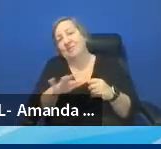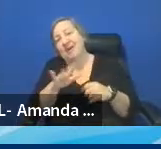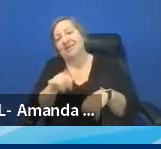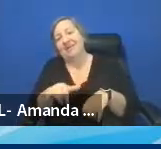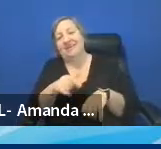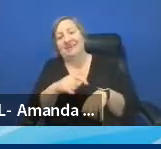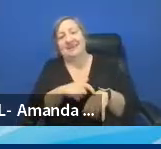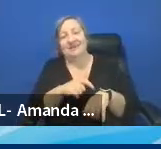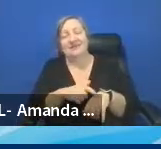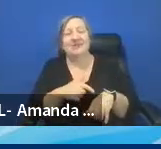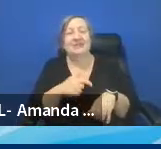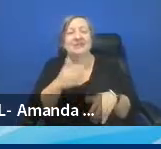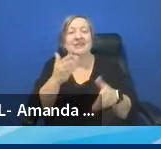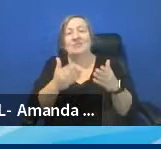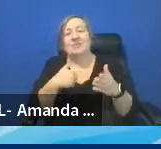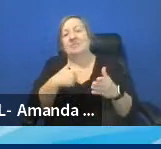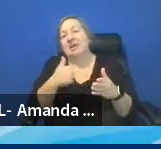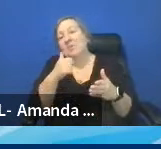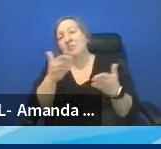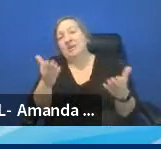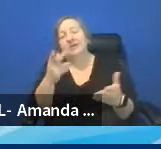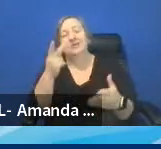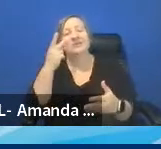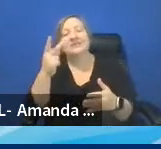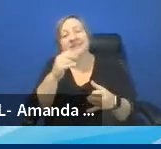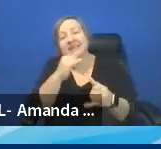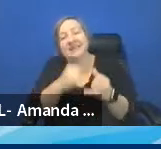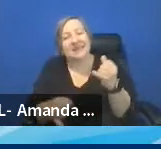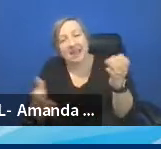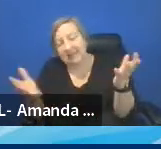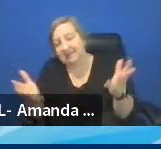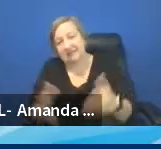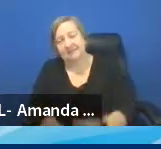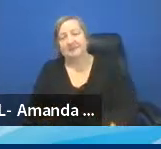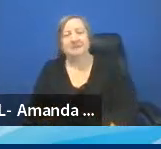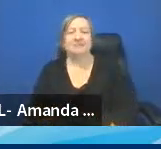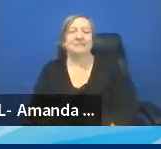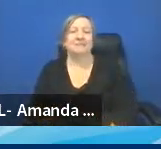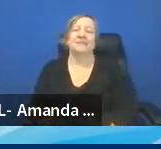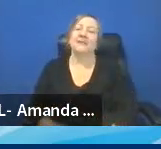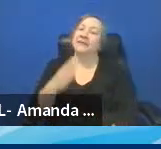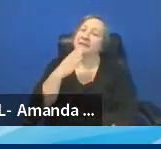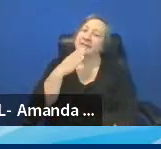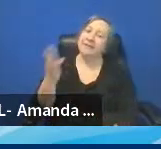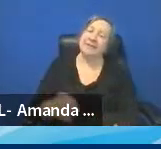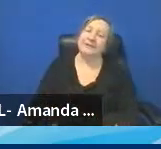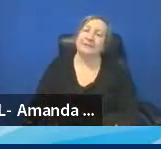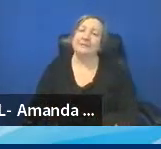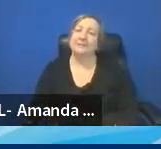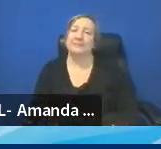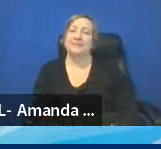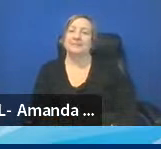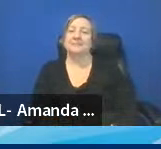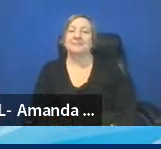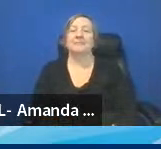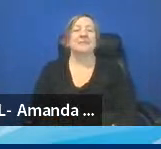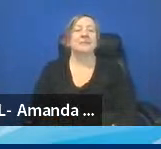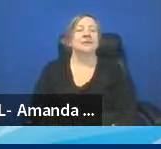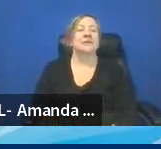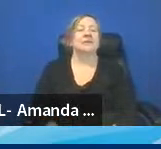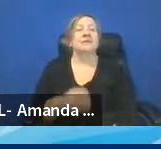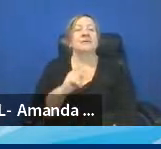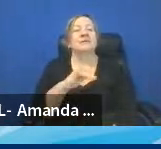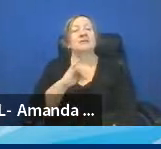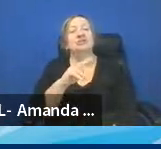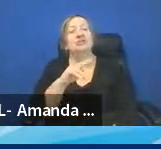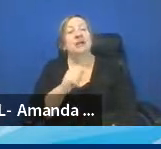time. So I may not even be here to see if it ends. Thank you. All right, Jana's got one more,